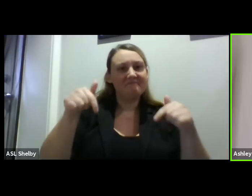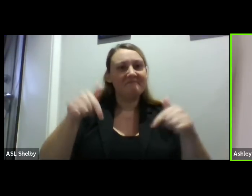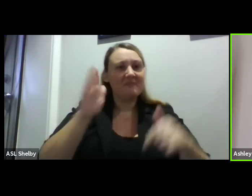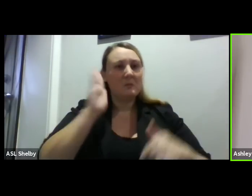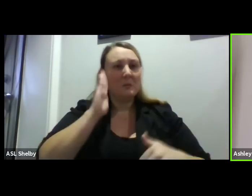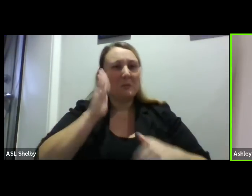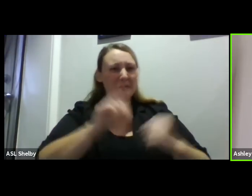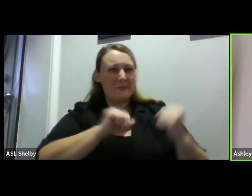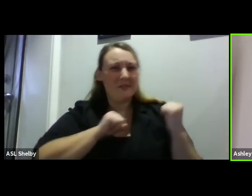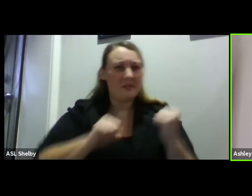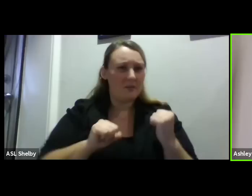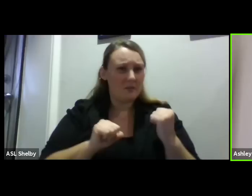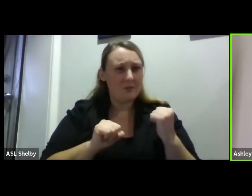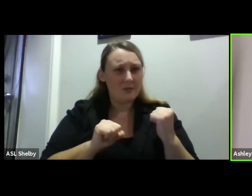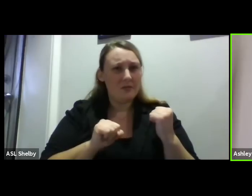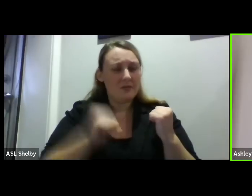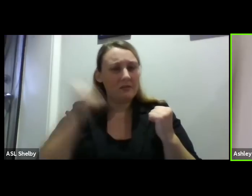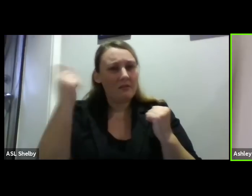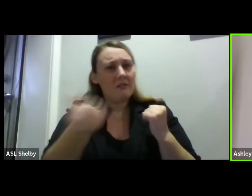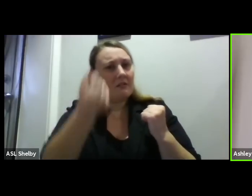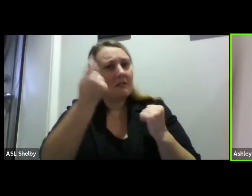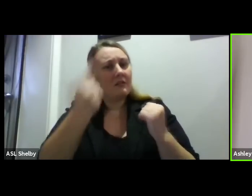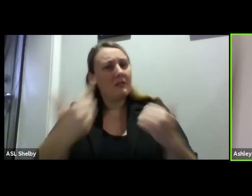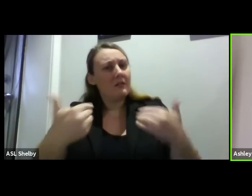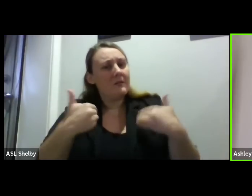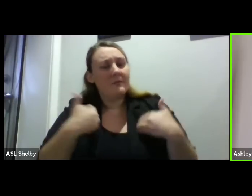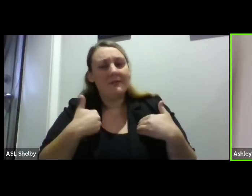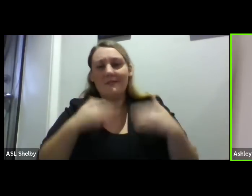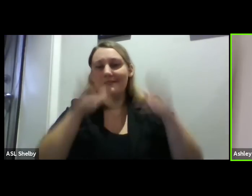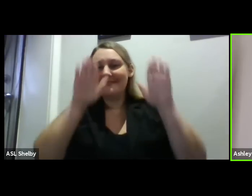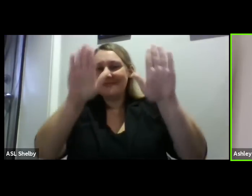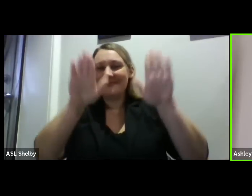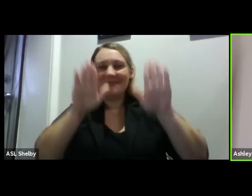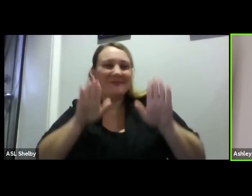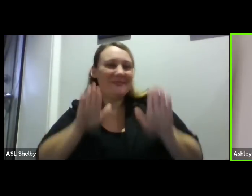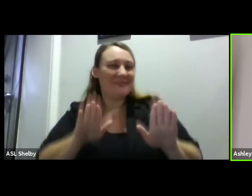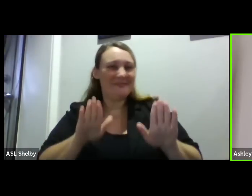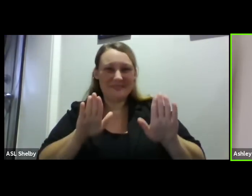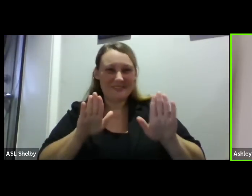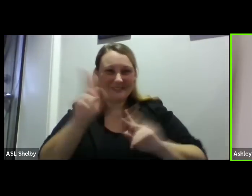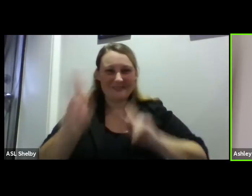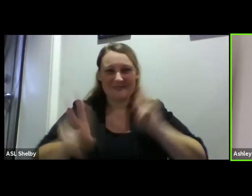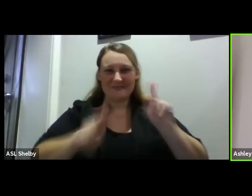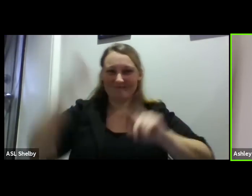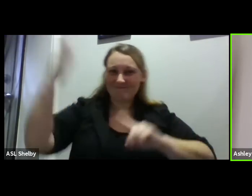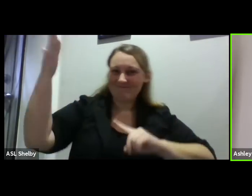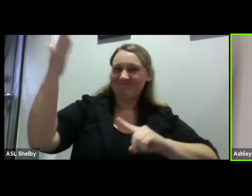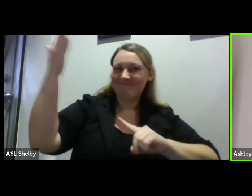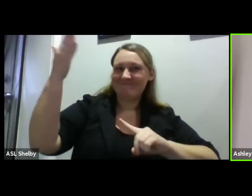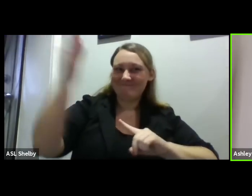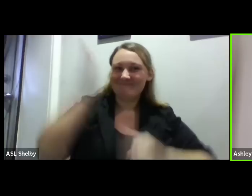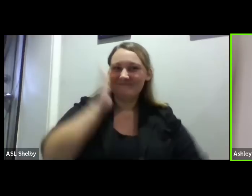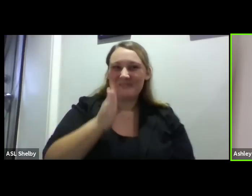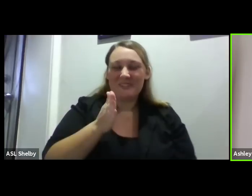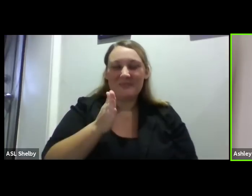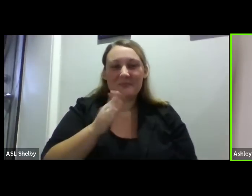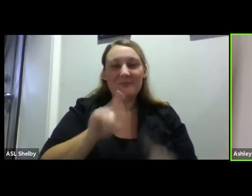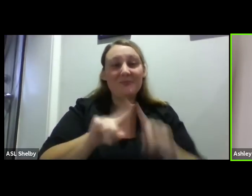a lot of wonderful speakers coming at you. But before we get to all of